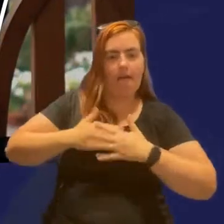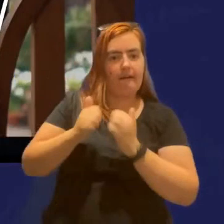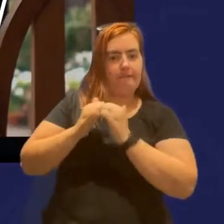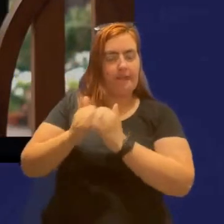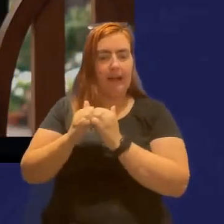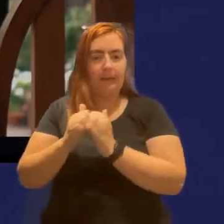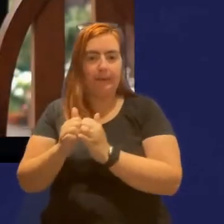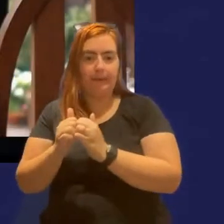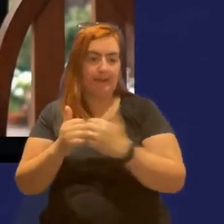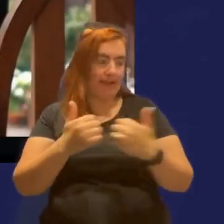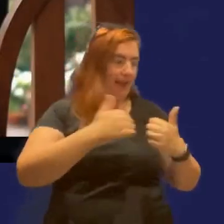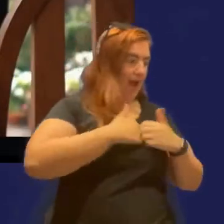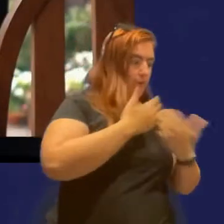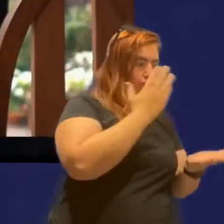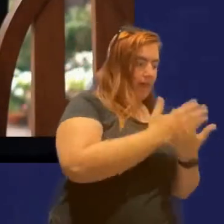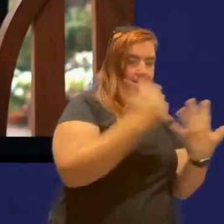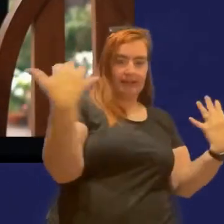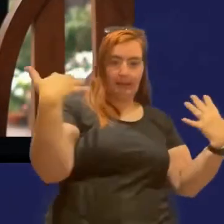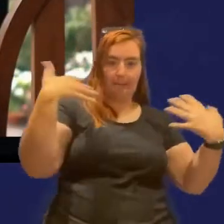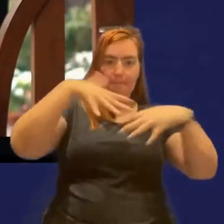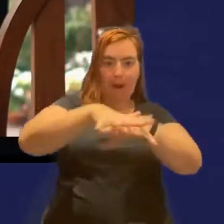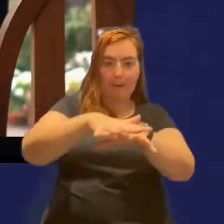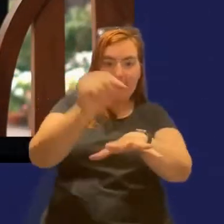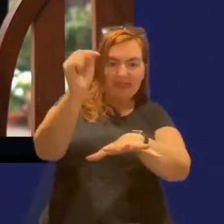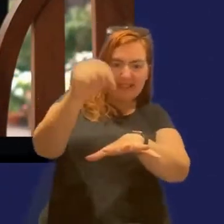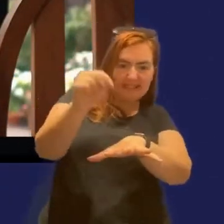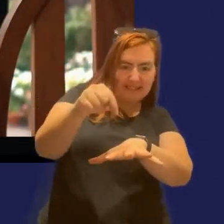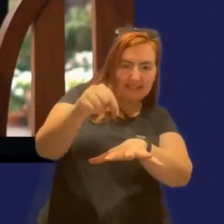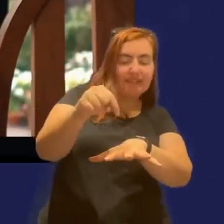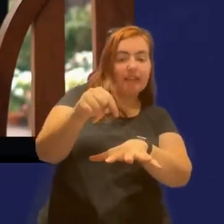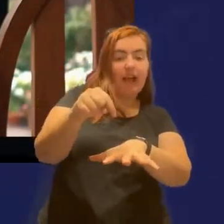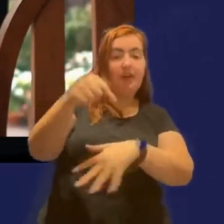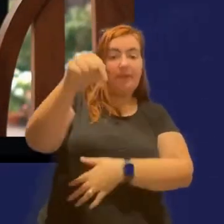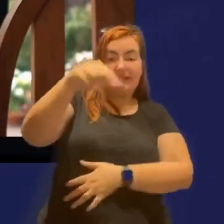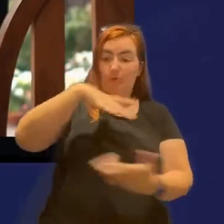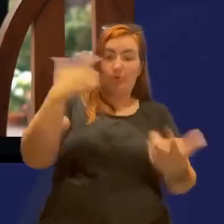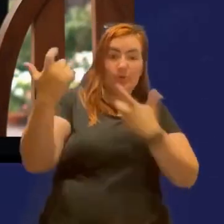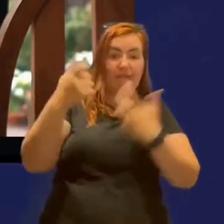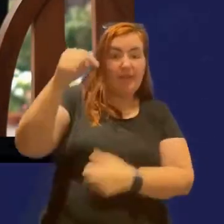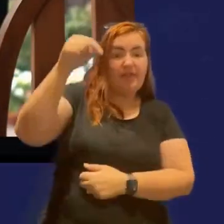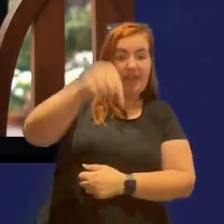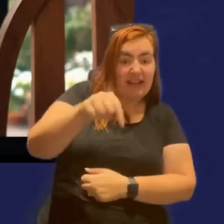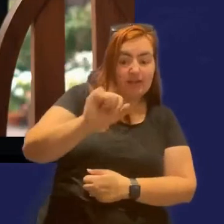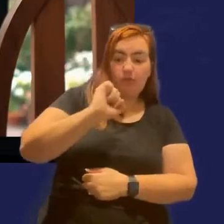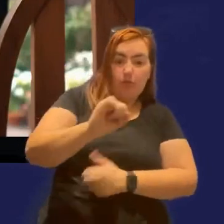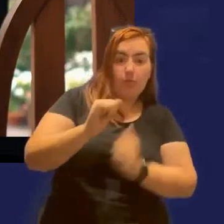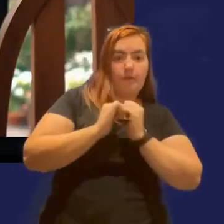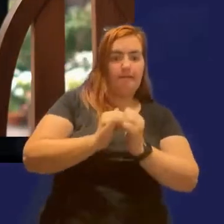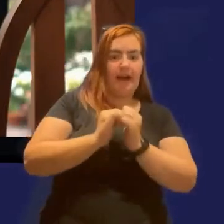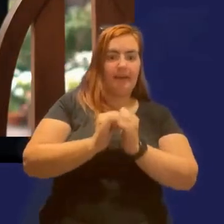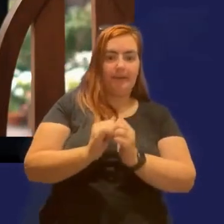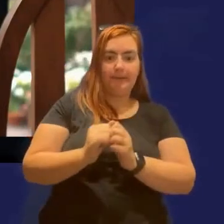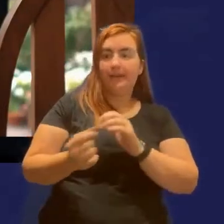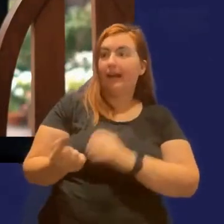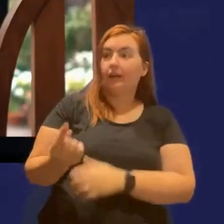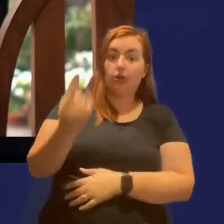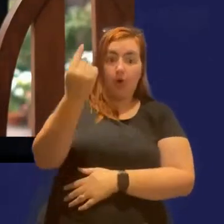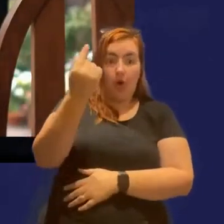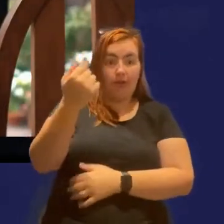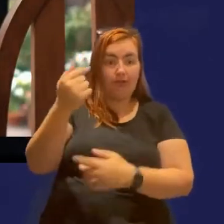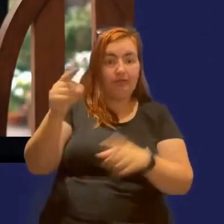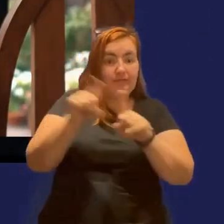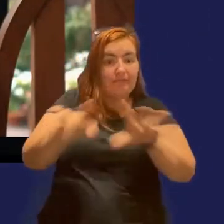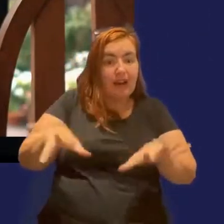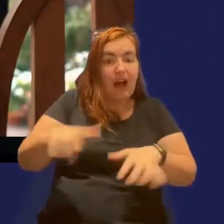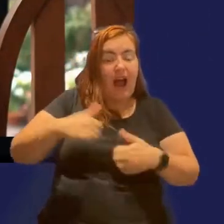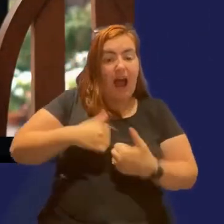collide with our reality. And Jesus wants us to seek that kingdom, live those values, place God as king over our